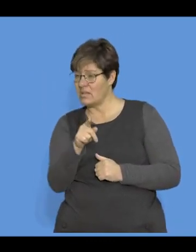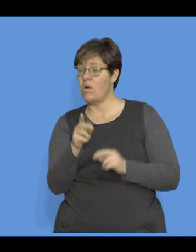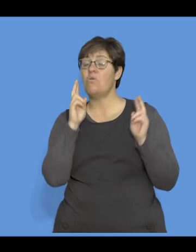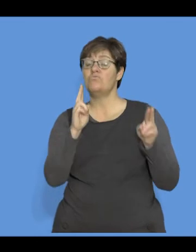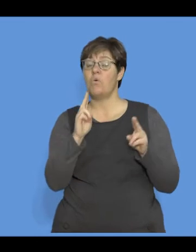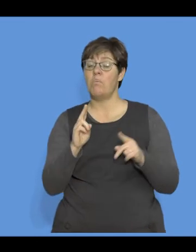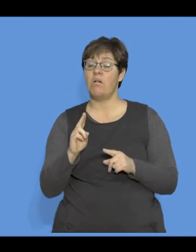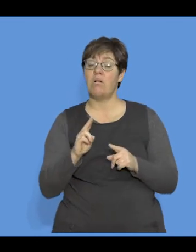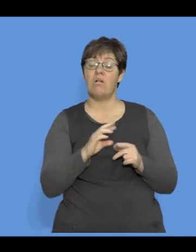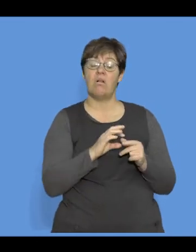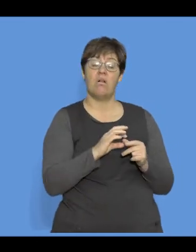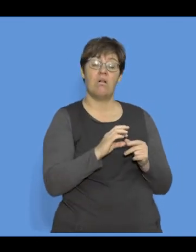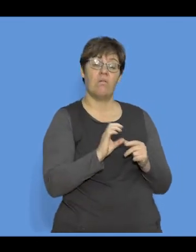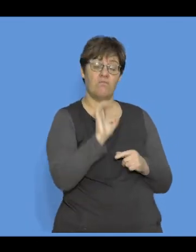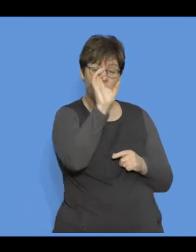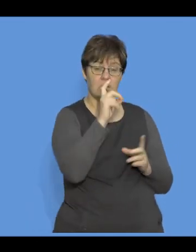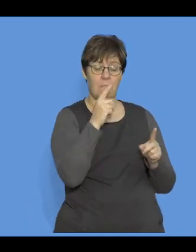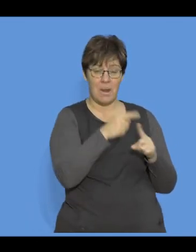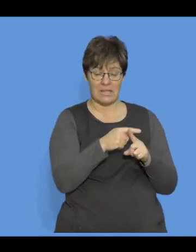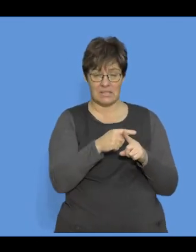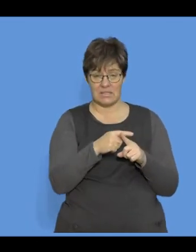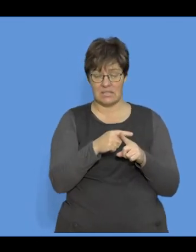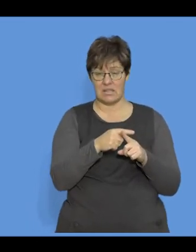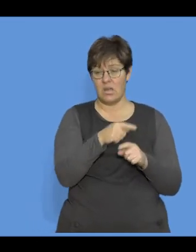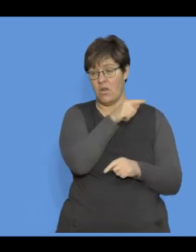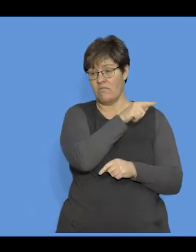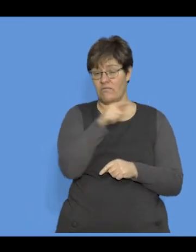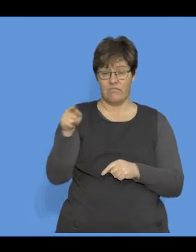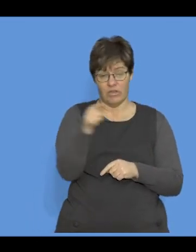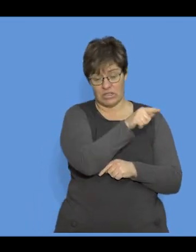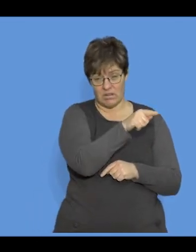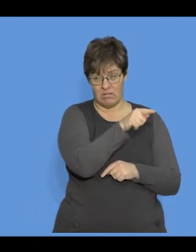force plus the vertical component of the